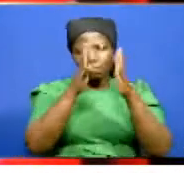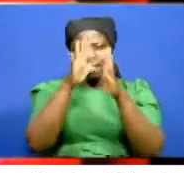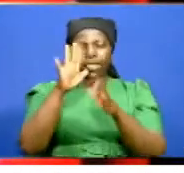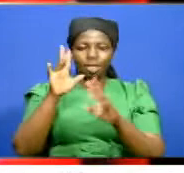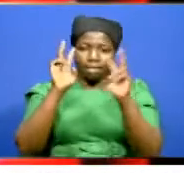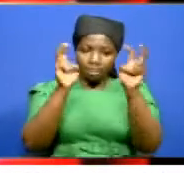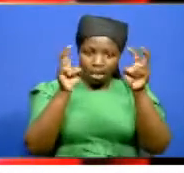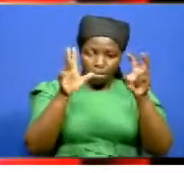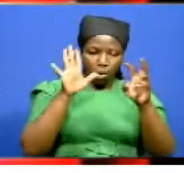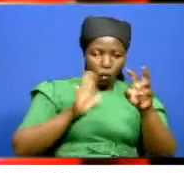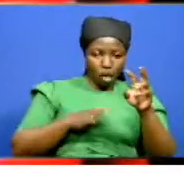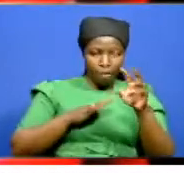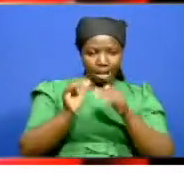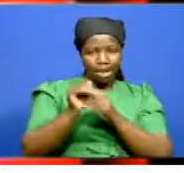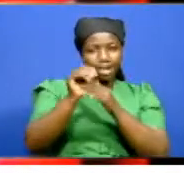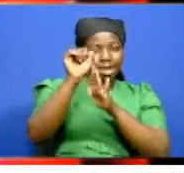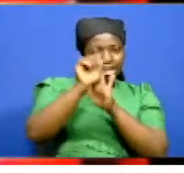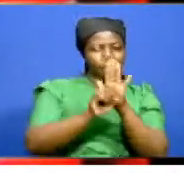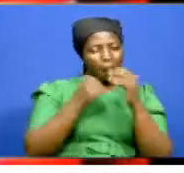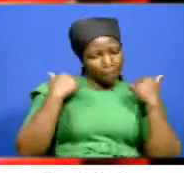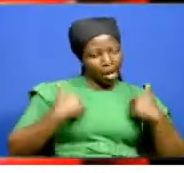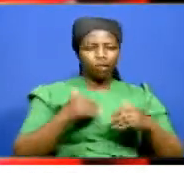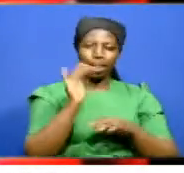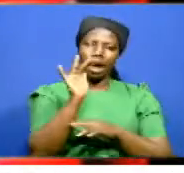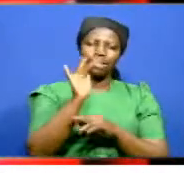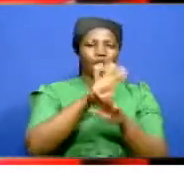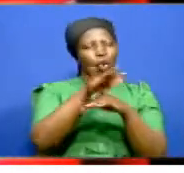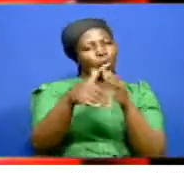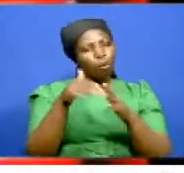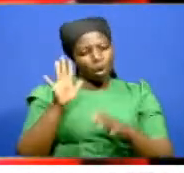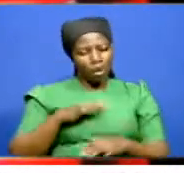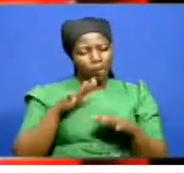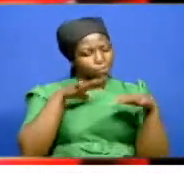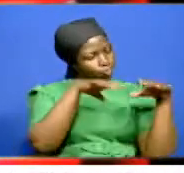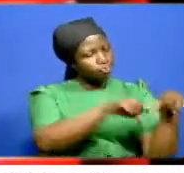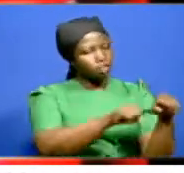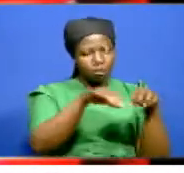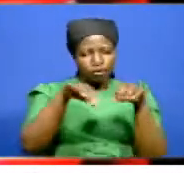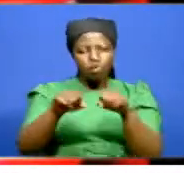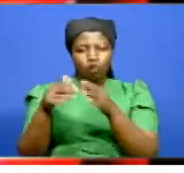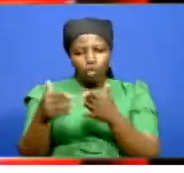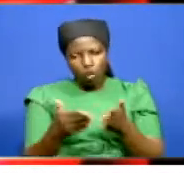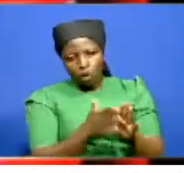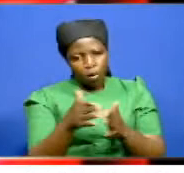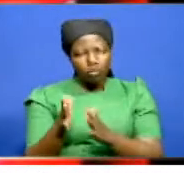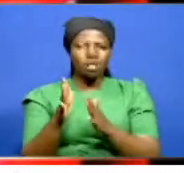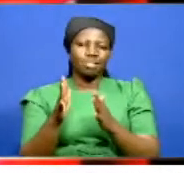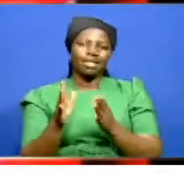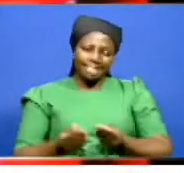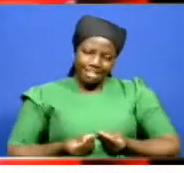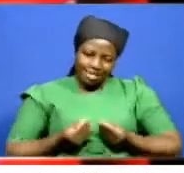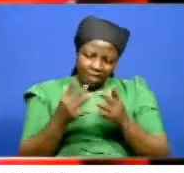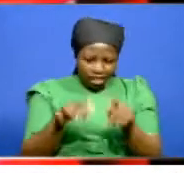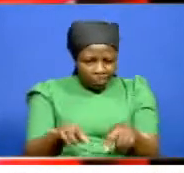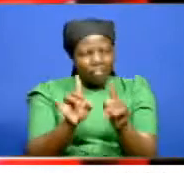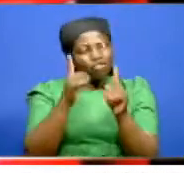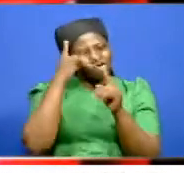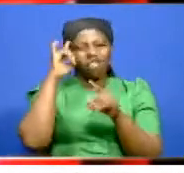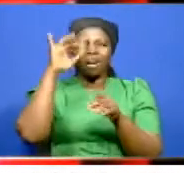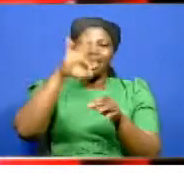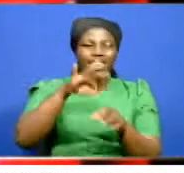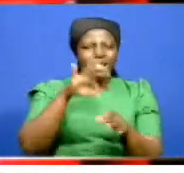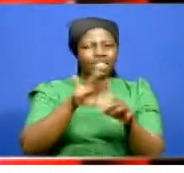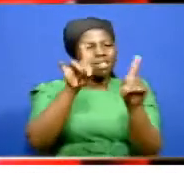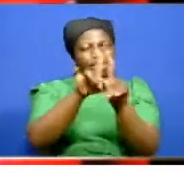Leadership, I urge all women to actively take up opportunities and offer themselves for elective and